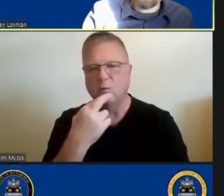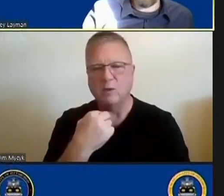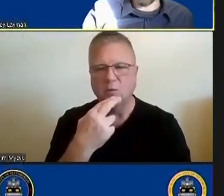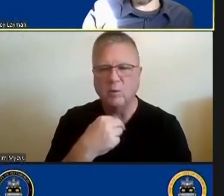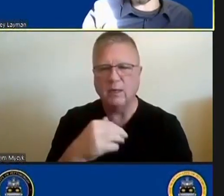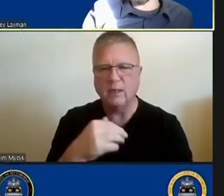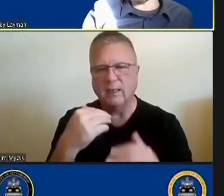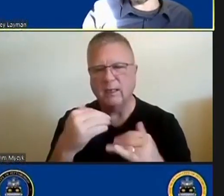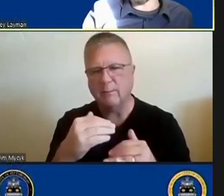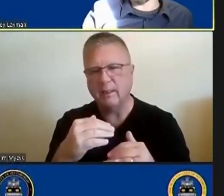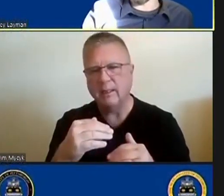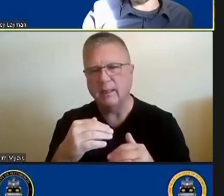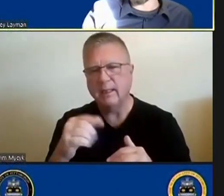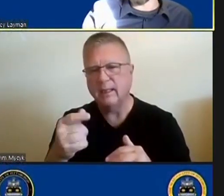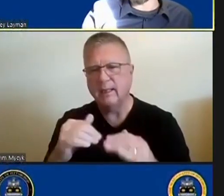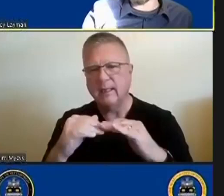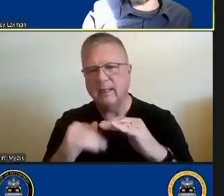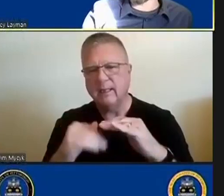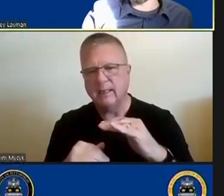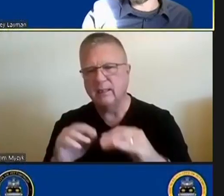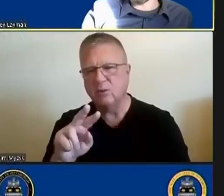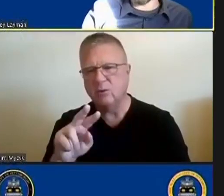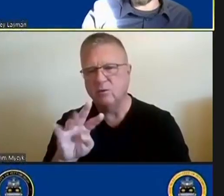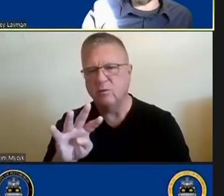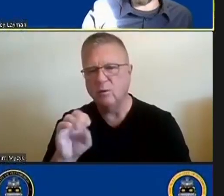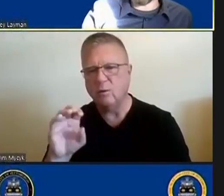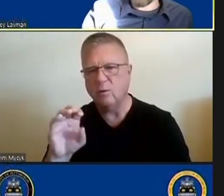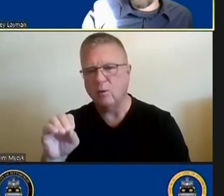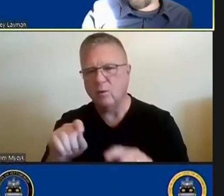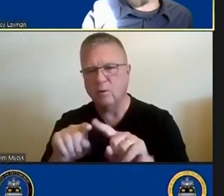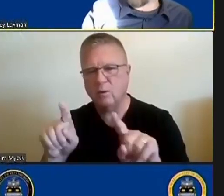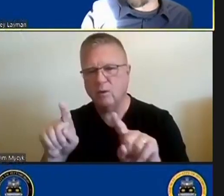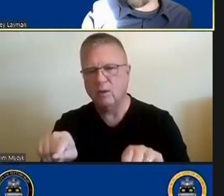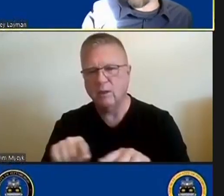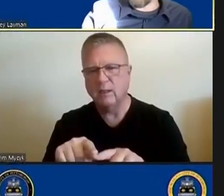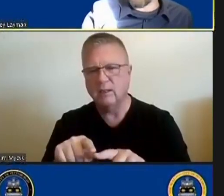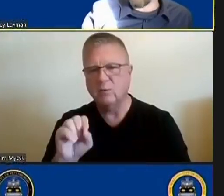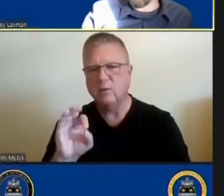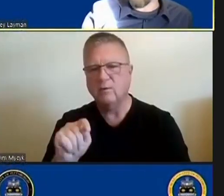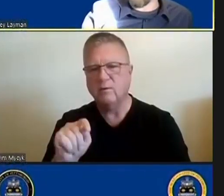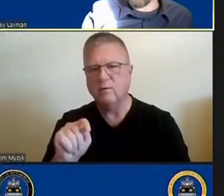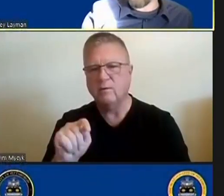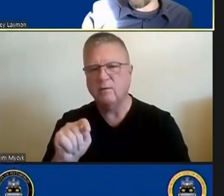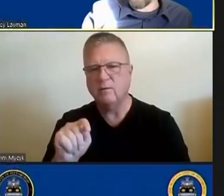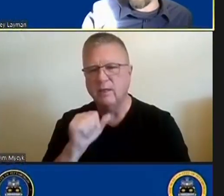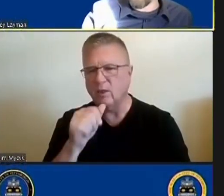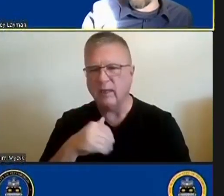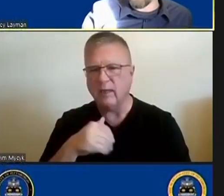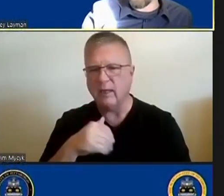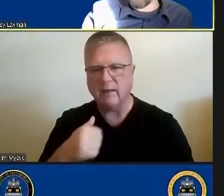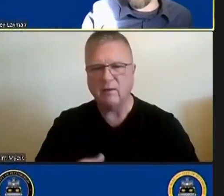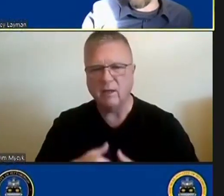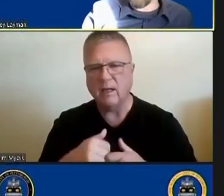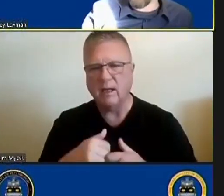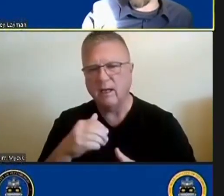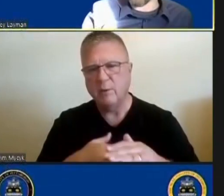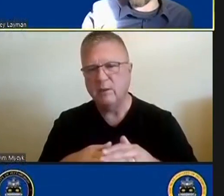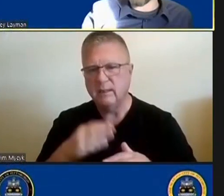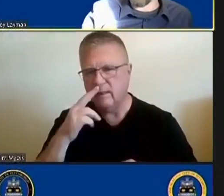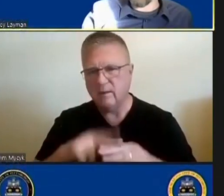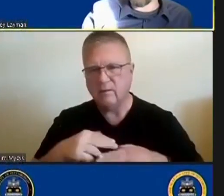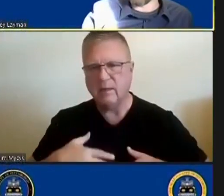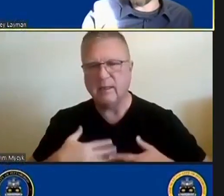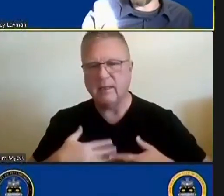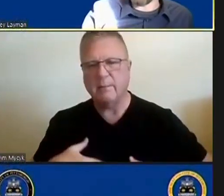limited is less than 2,400 square feet. It doesn't have live music or entertainment, and restaurant